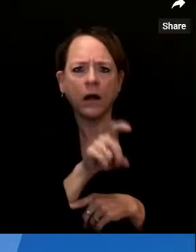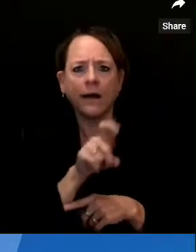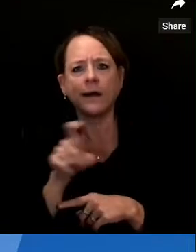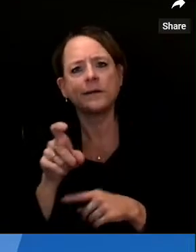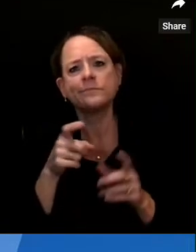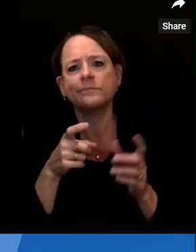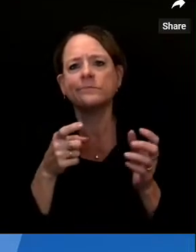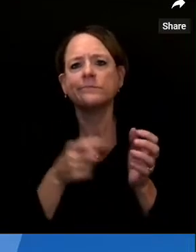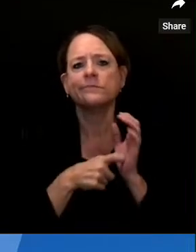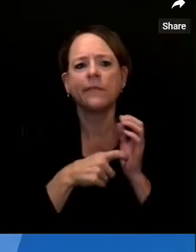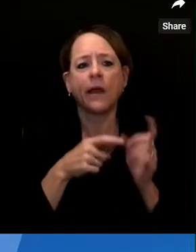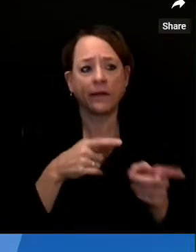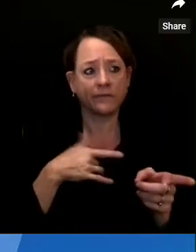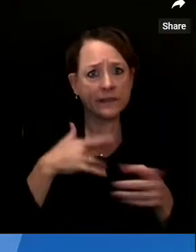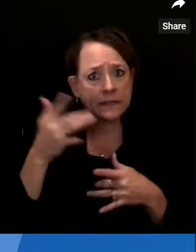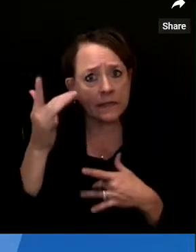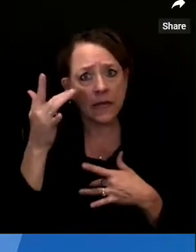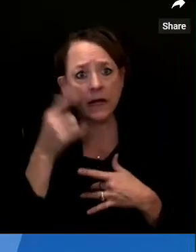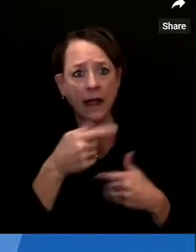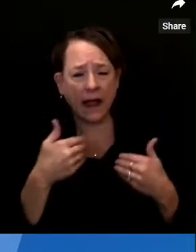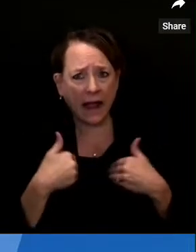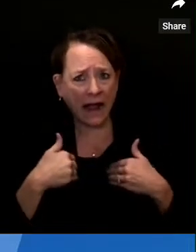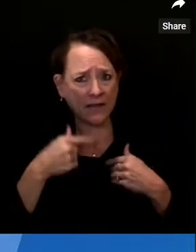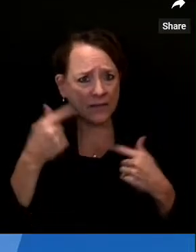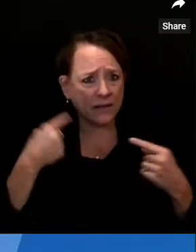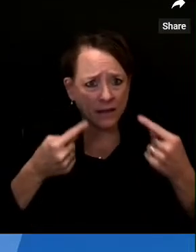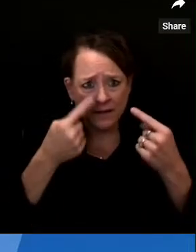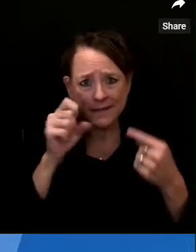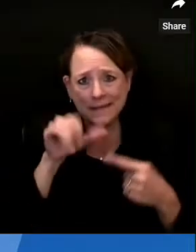large home games? Thank you.